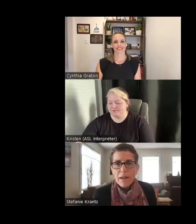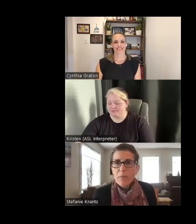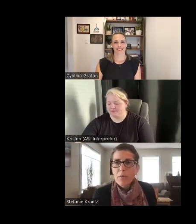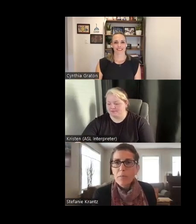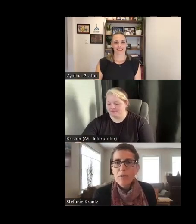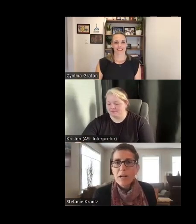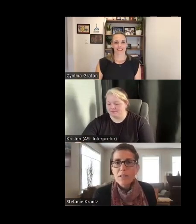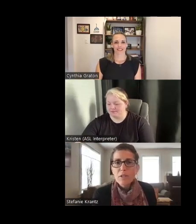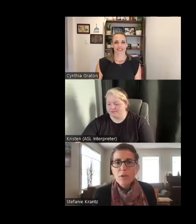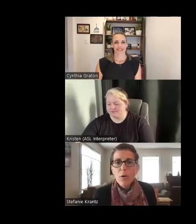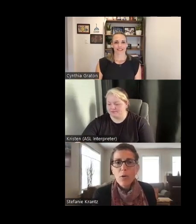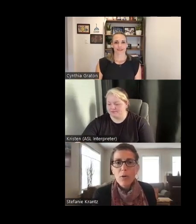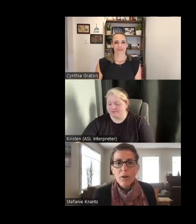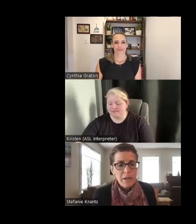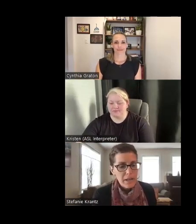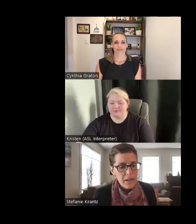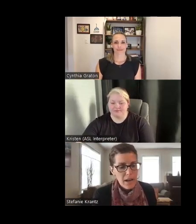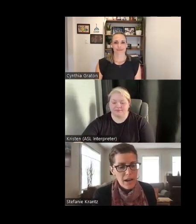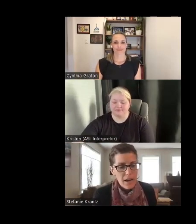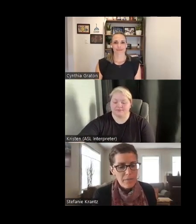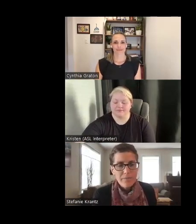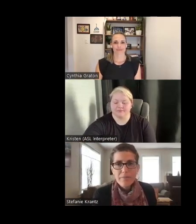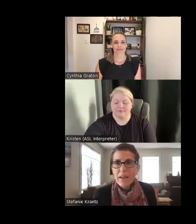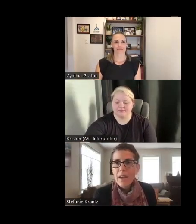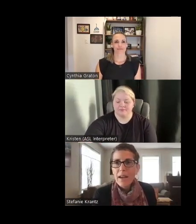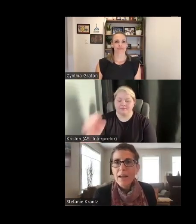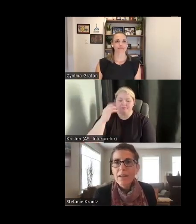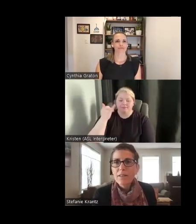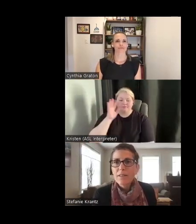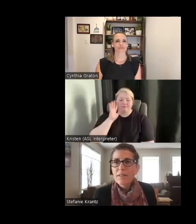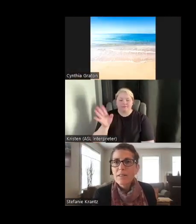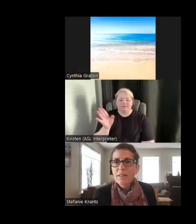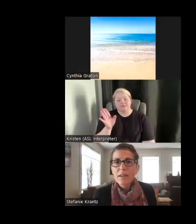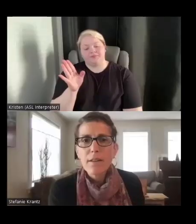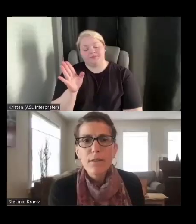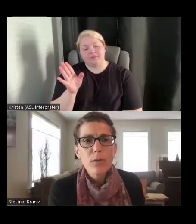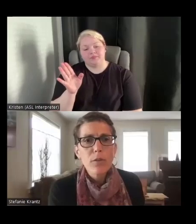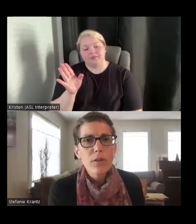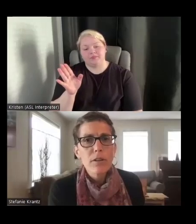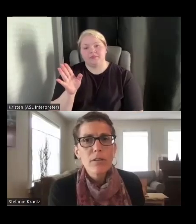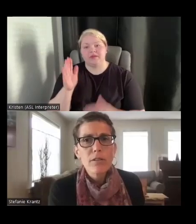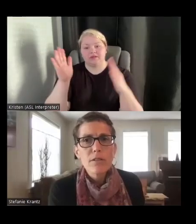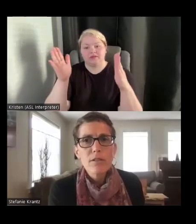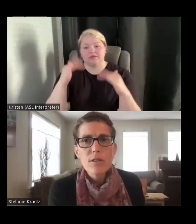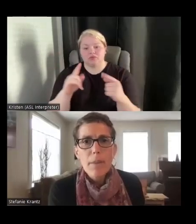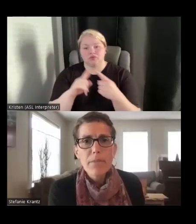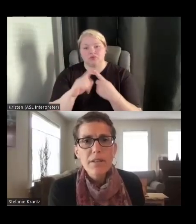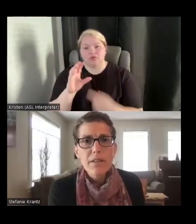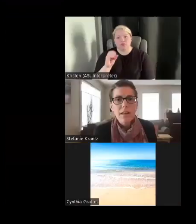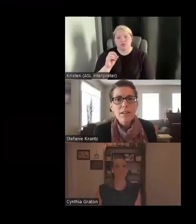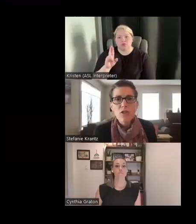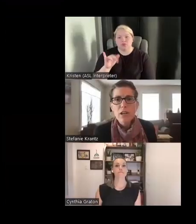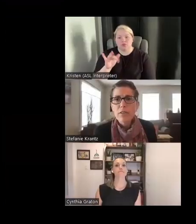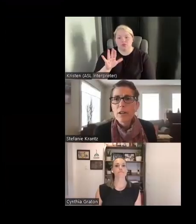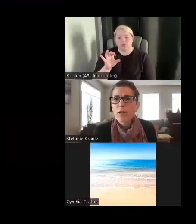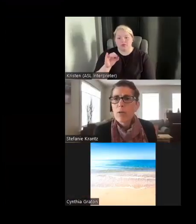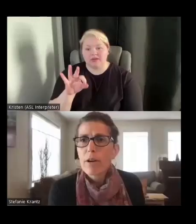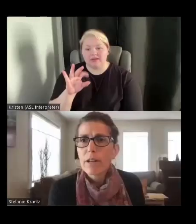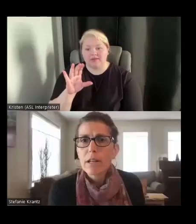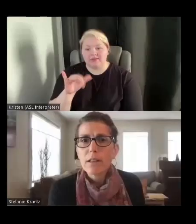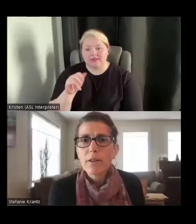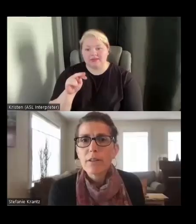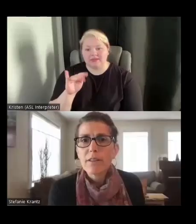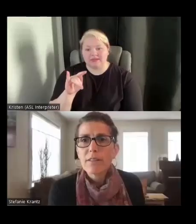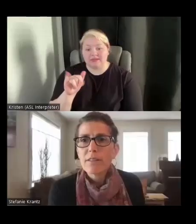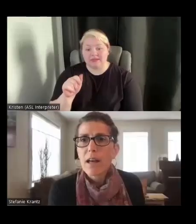All right, we will move on to Corey. And Cynthia, if you could stop the slide share, then